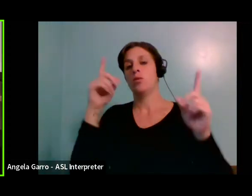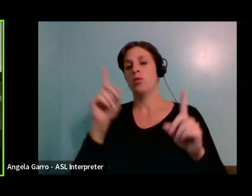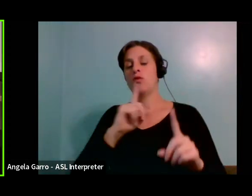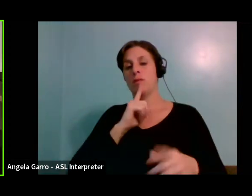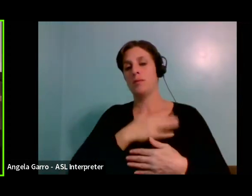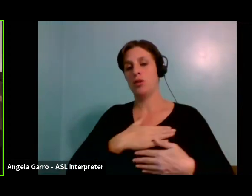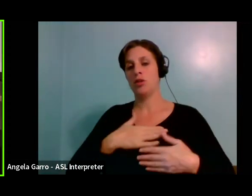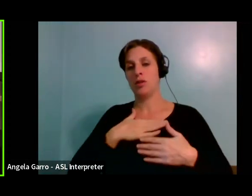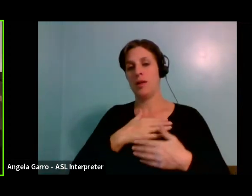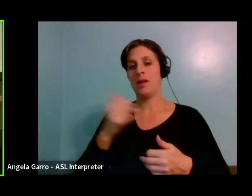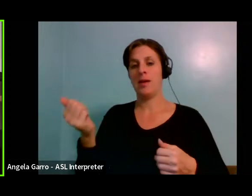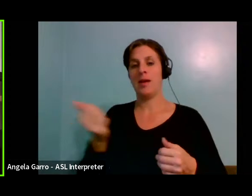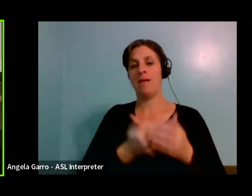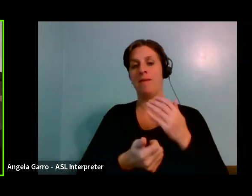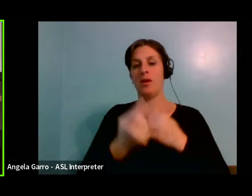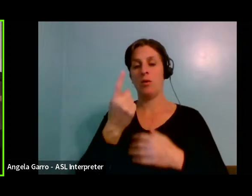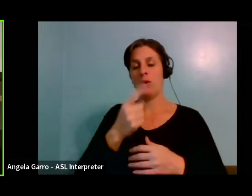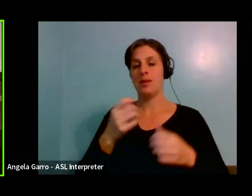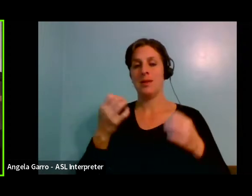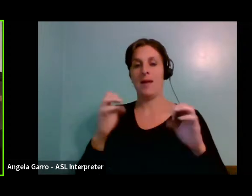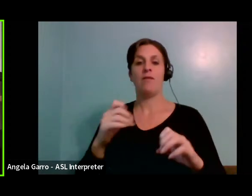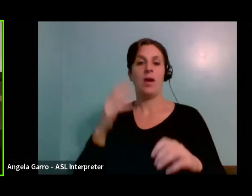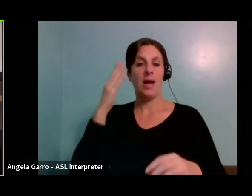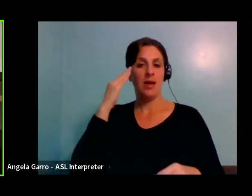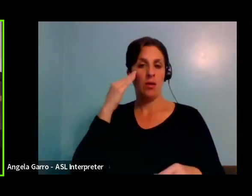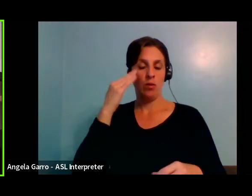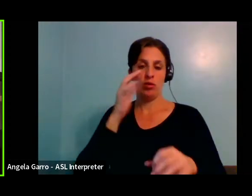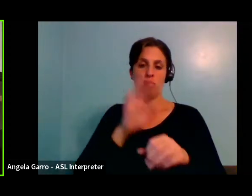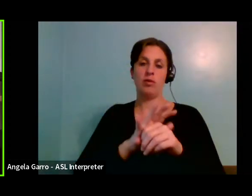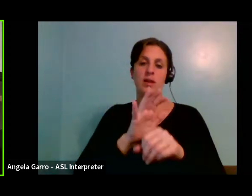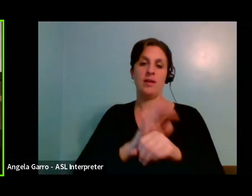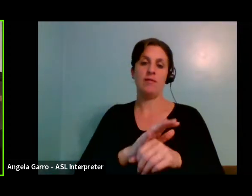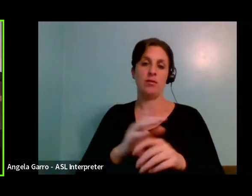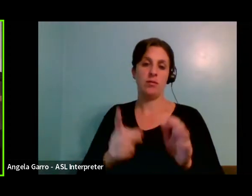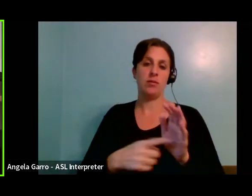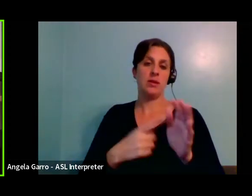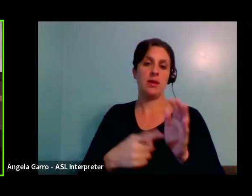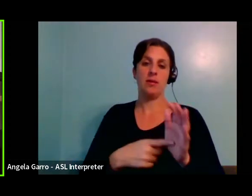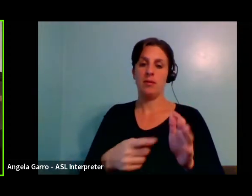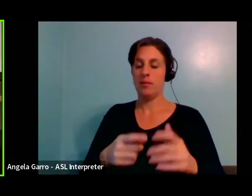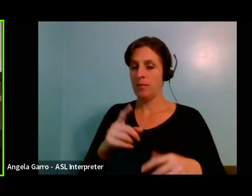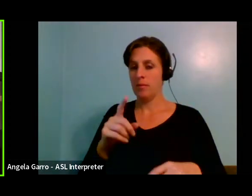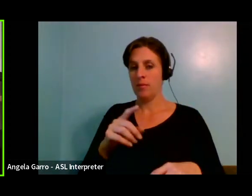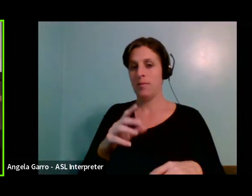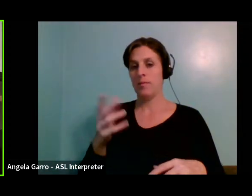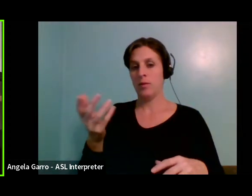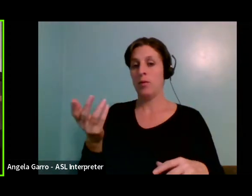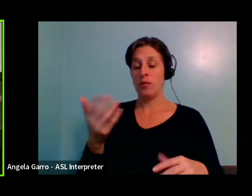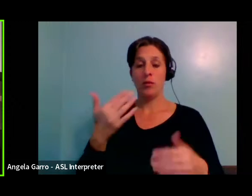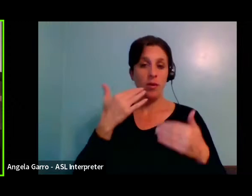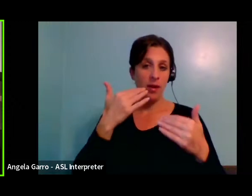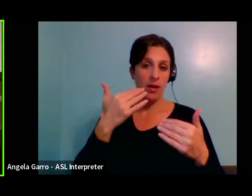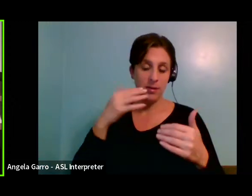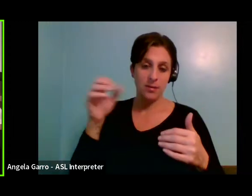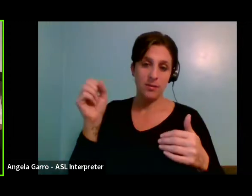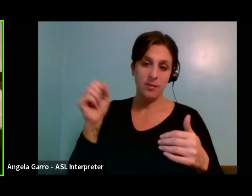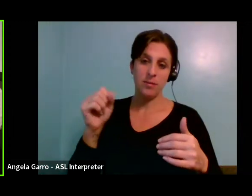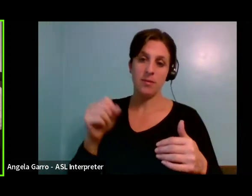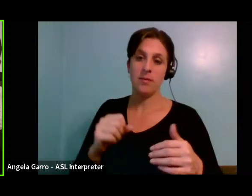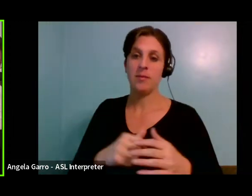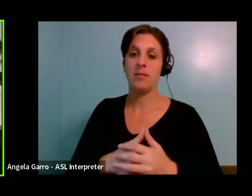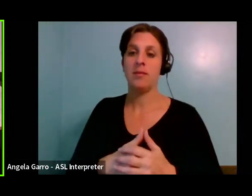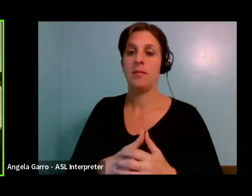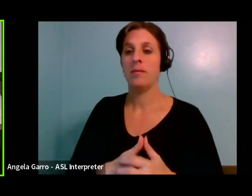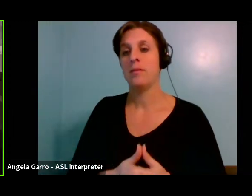appreciate everyone's efforts. I know it's been stressful at times. So so thanks. Yeah. And we